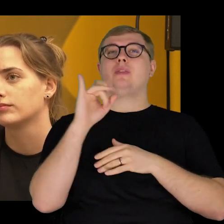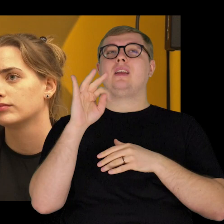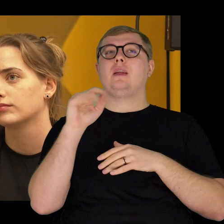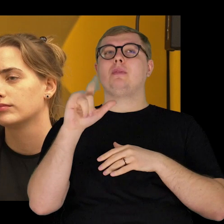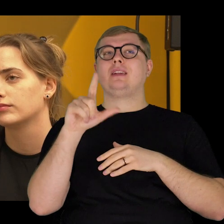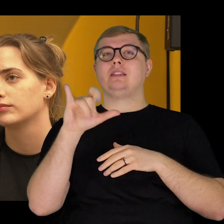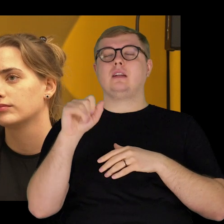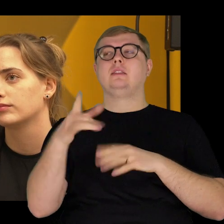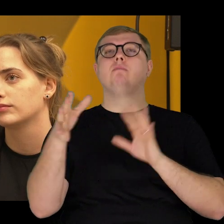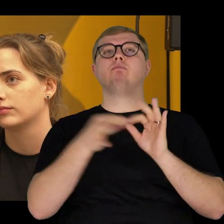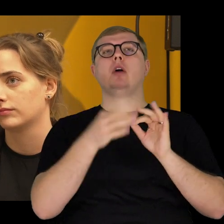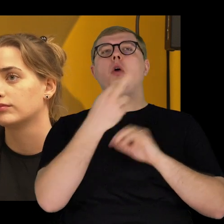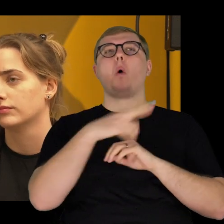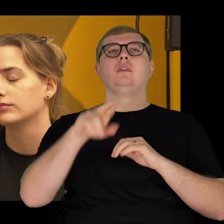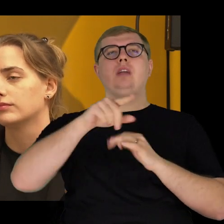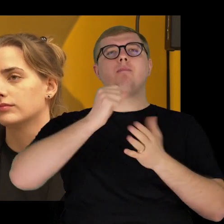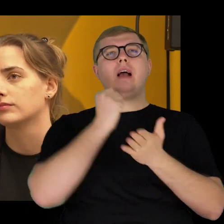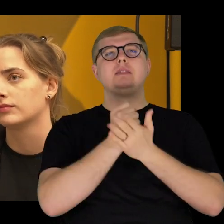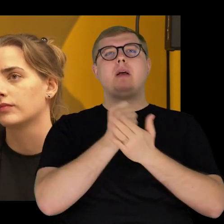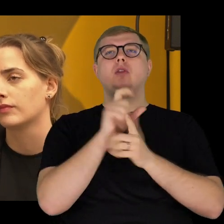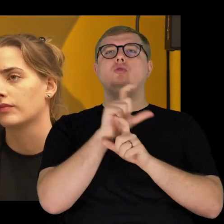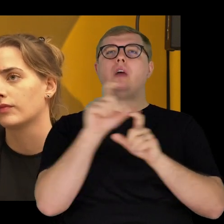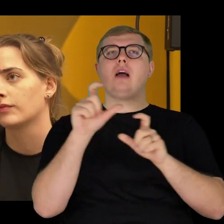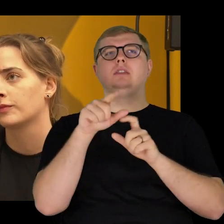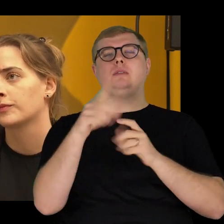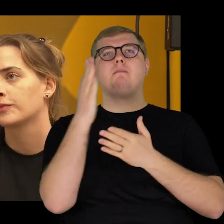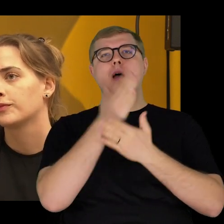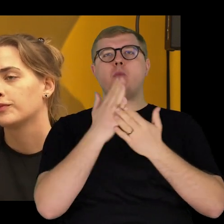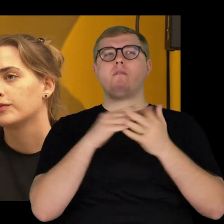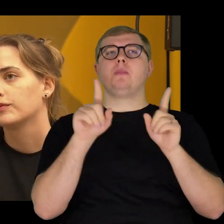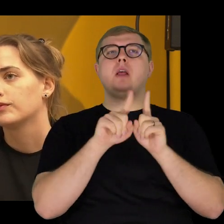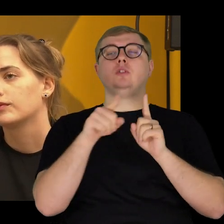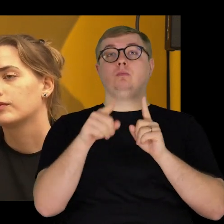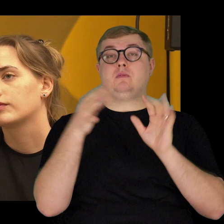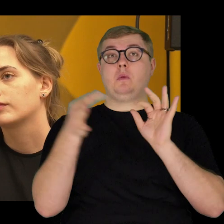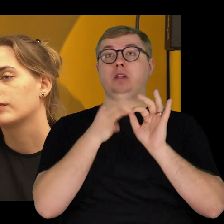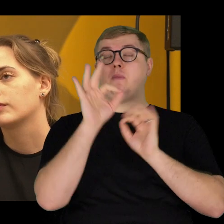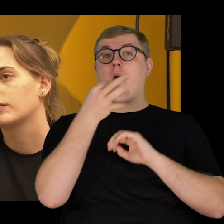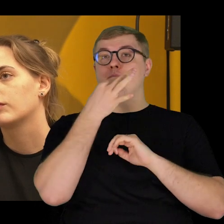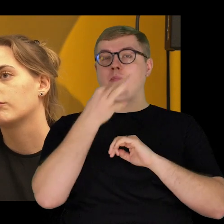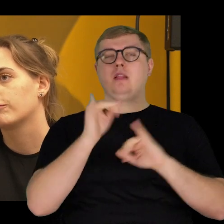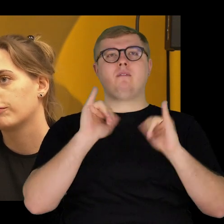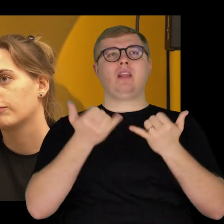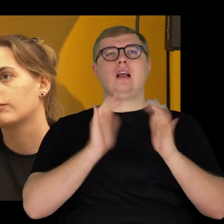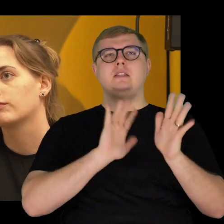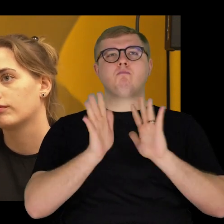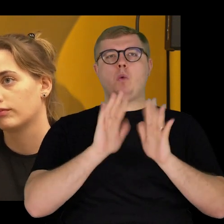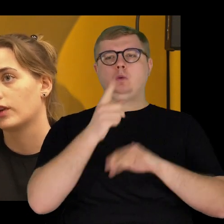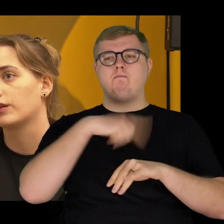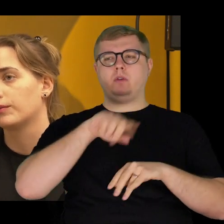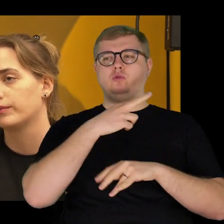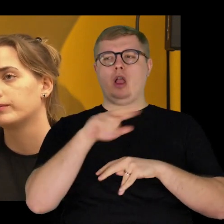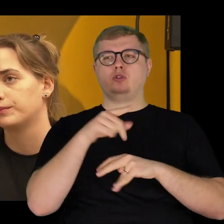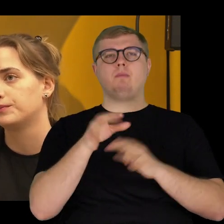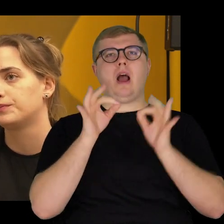of temporalities aspect of mapping, which is also then connected to your question of how do these things stay actual, or how do they